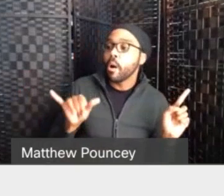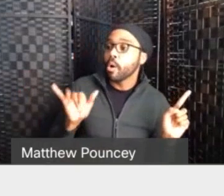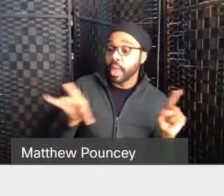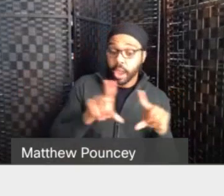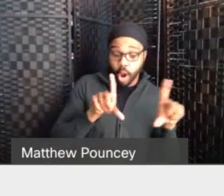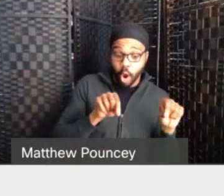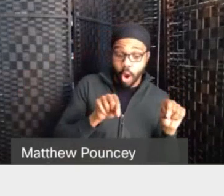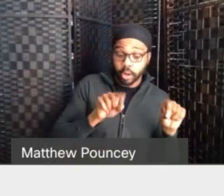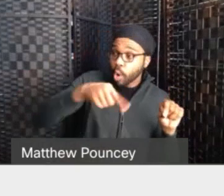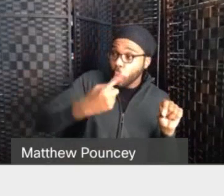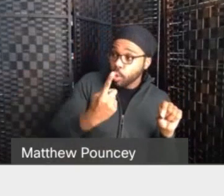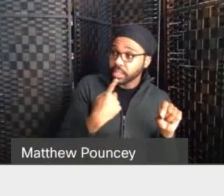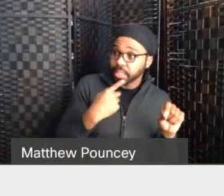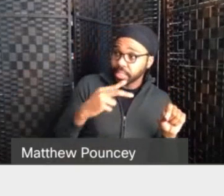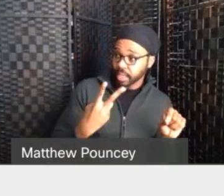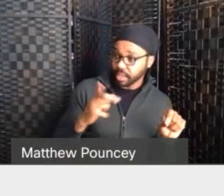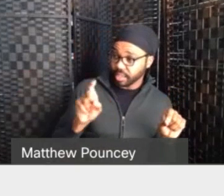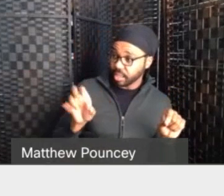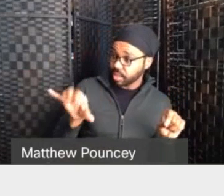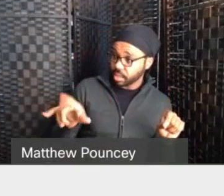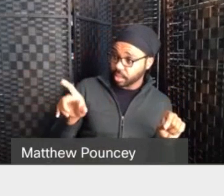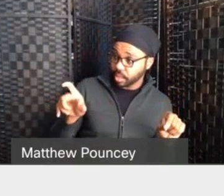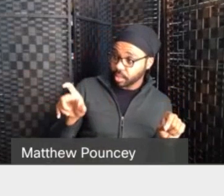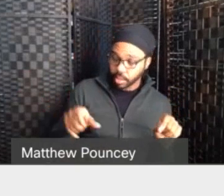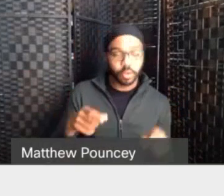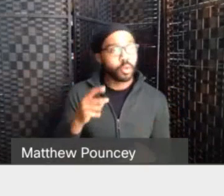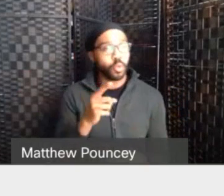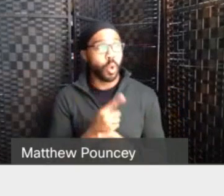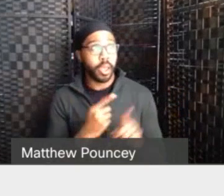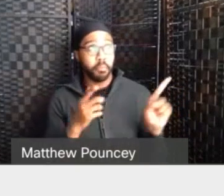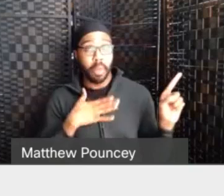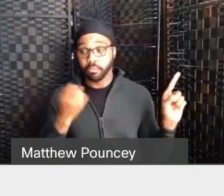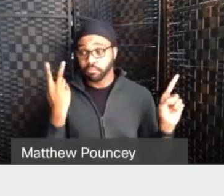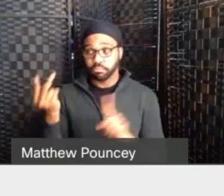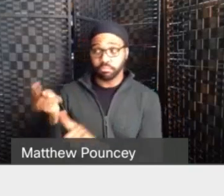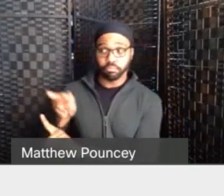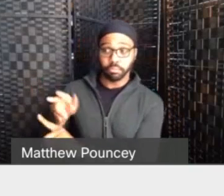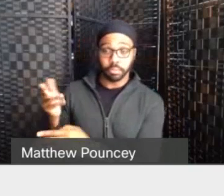for just the second dose? Is that Right. how it's being That's what it written? sounds like.